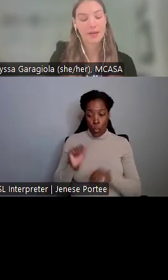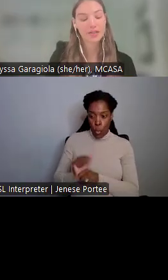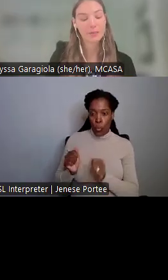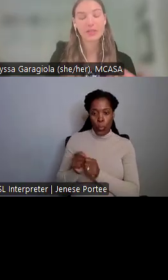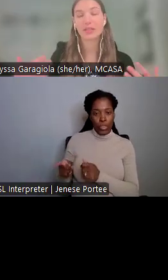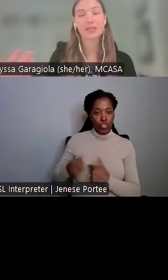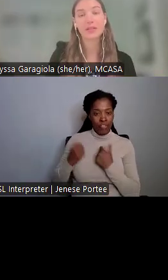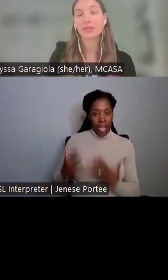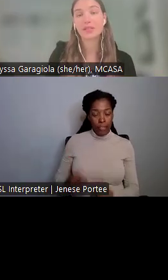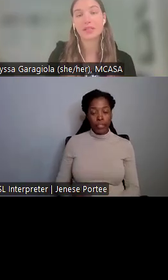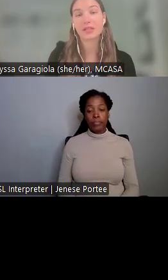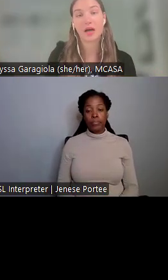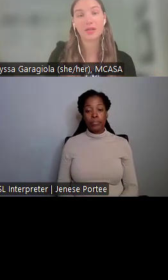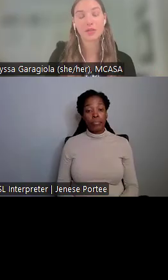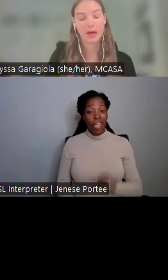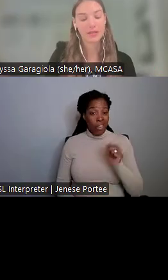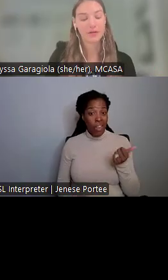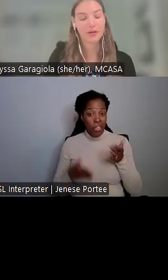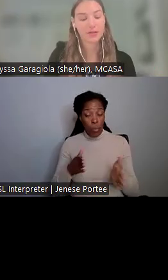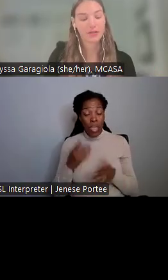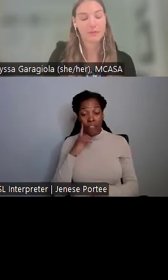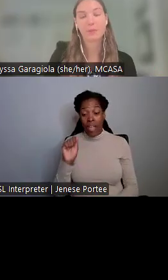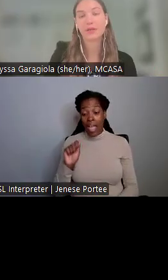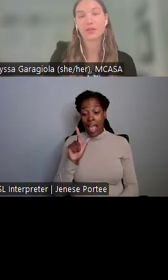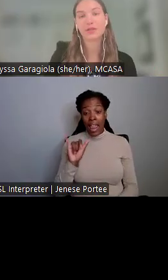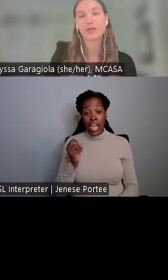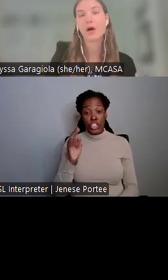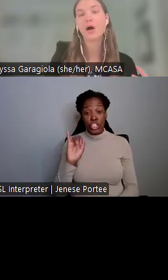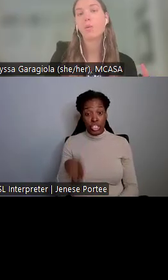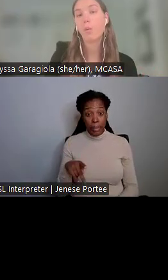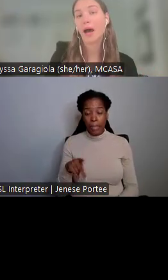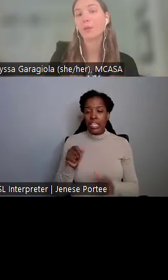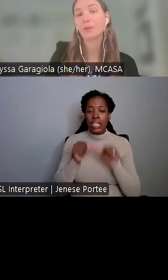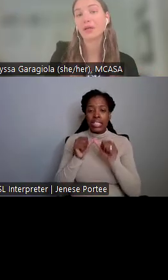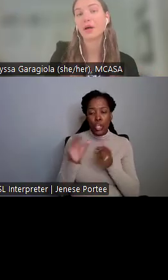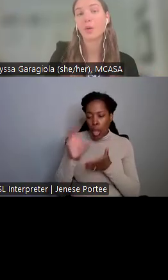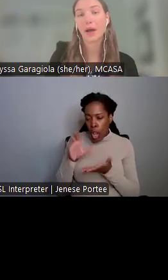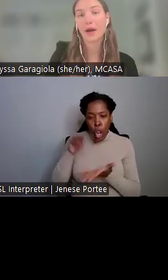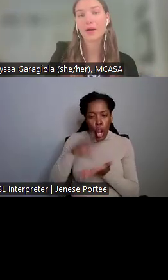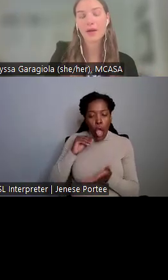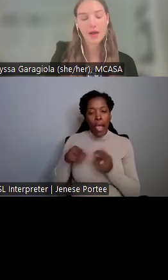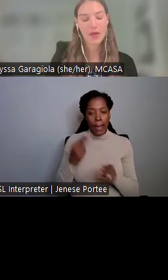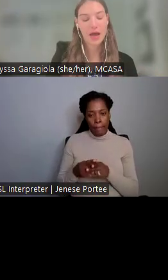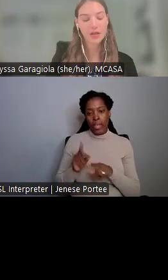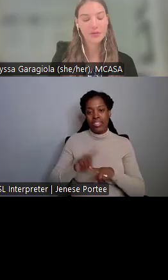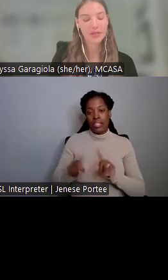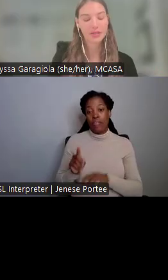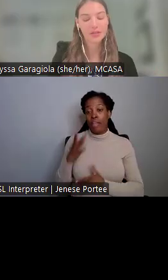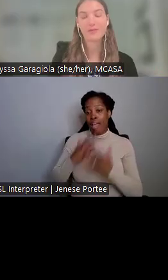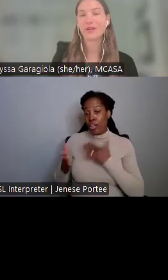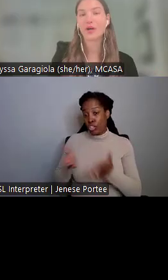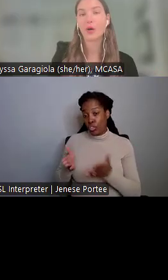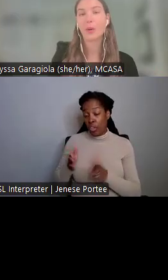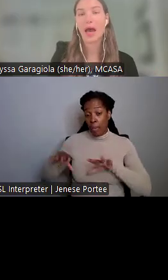practice allyship is to continuously seek knowledge about different underserved populations while being aware that you